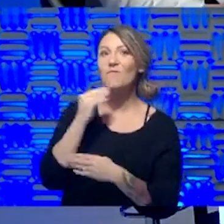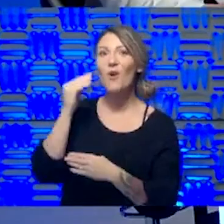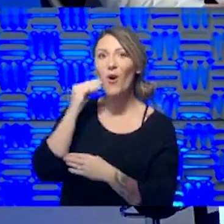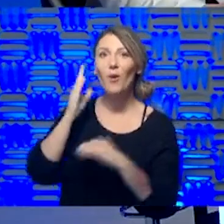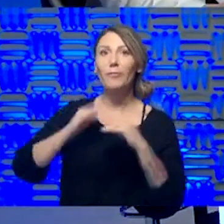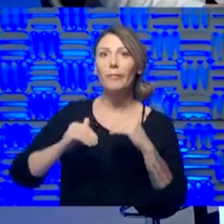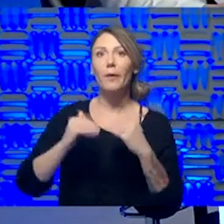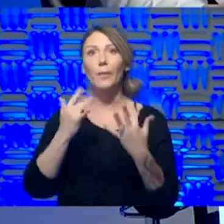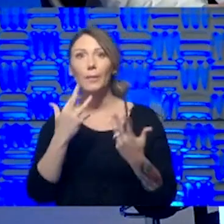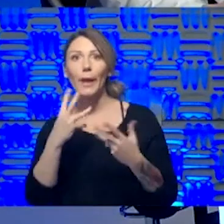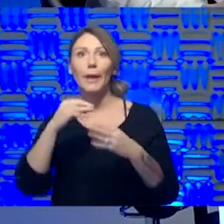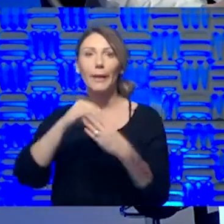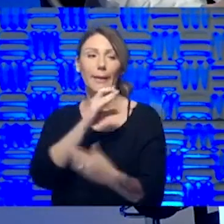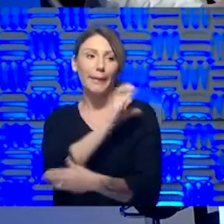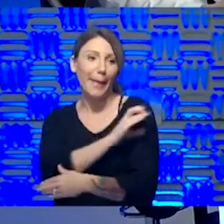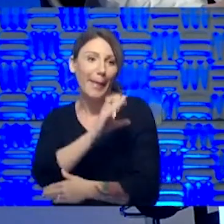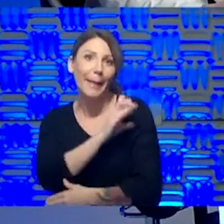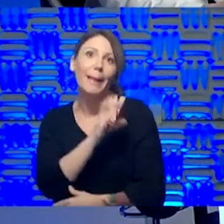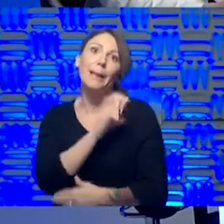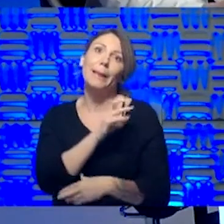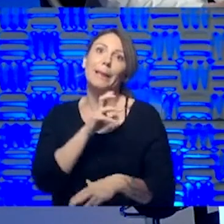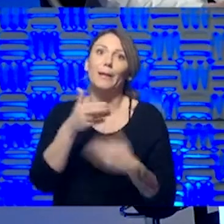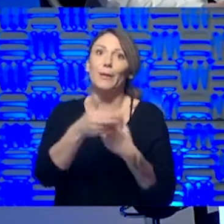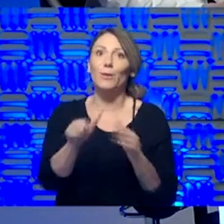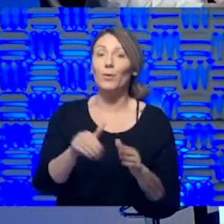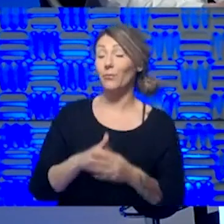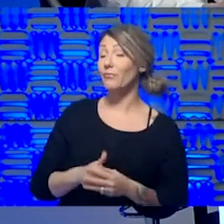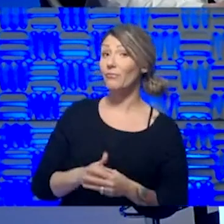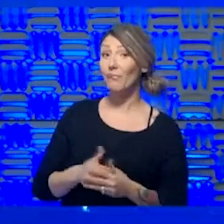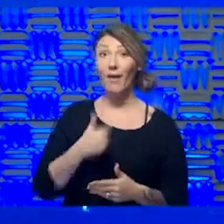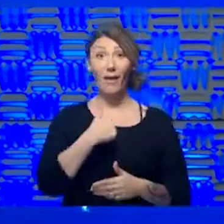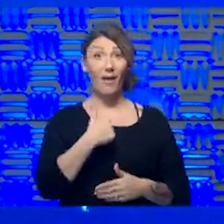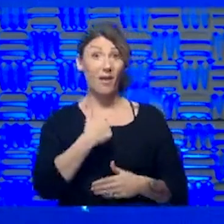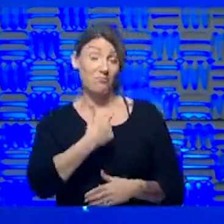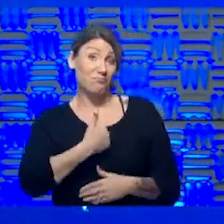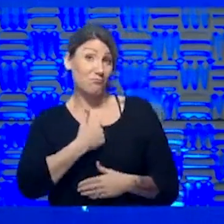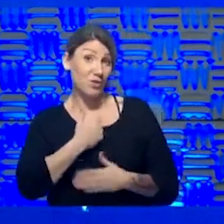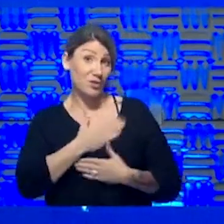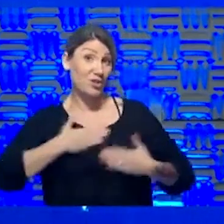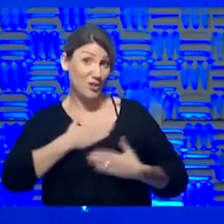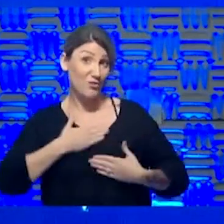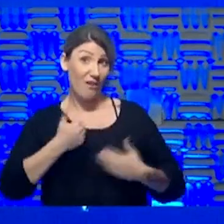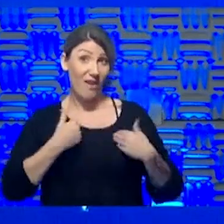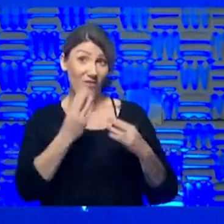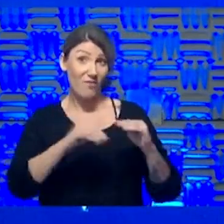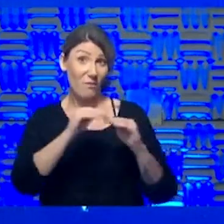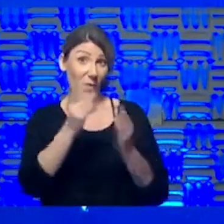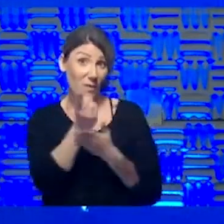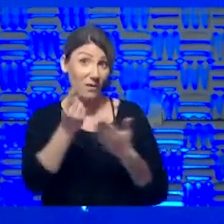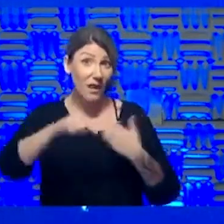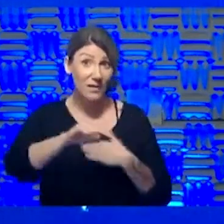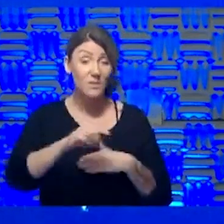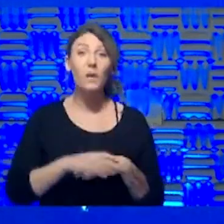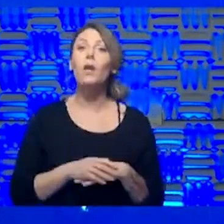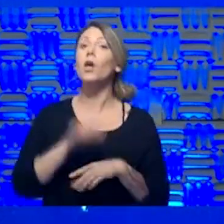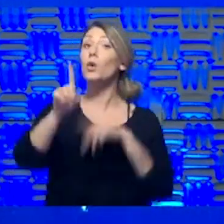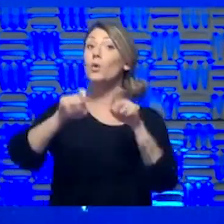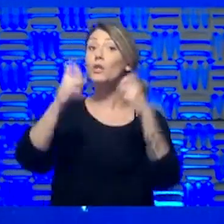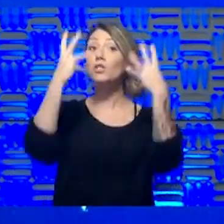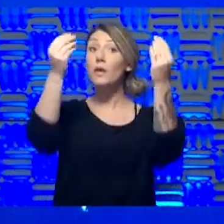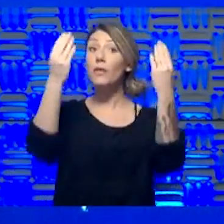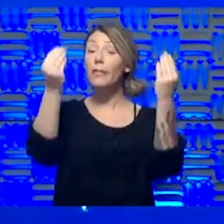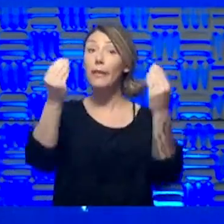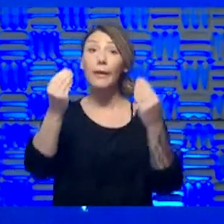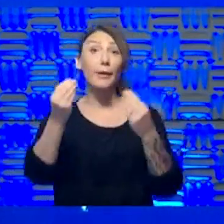as well, so that might happen. I've enjoyed it. I've been able to do a few of those sessions and have some next week too. So, well, questions from that are out there,